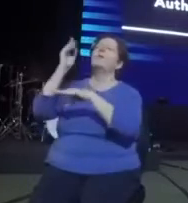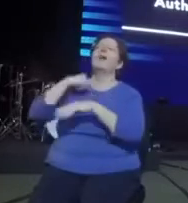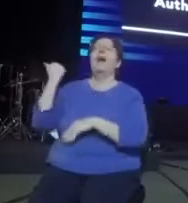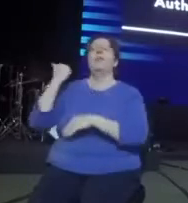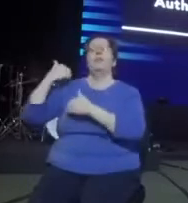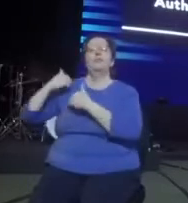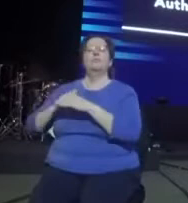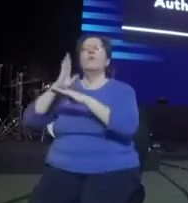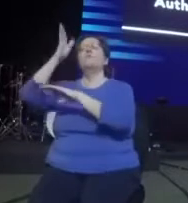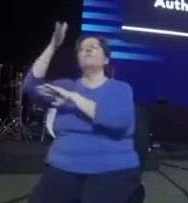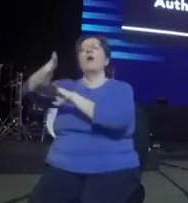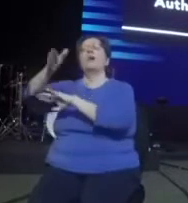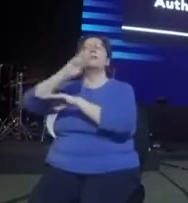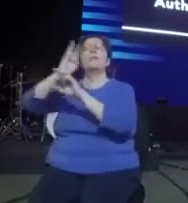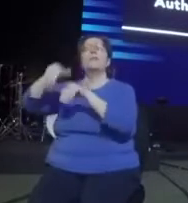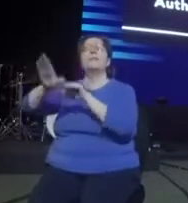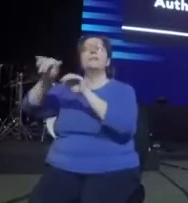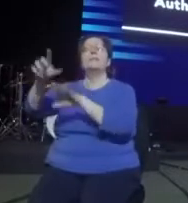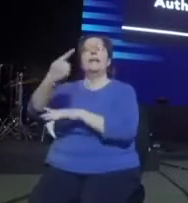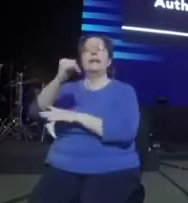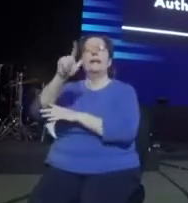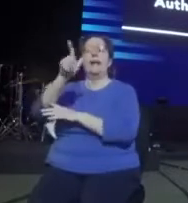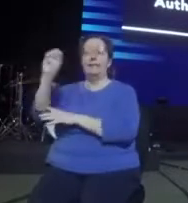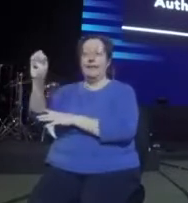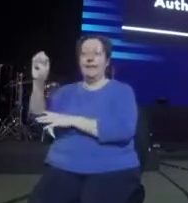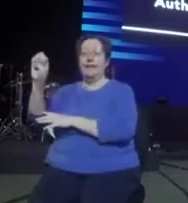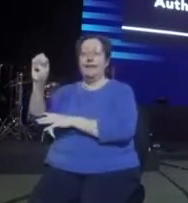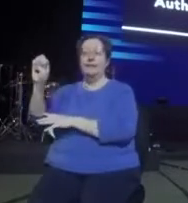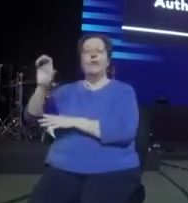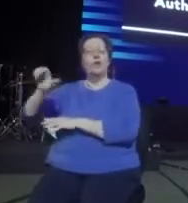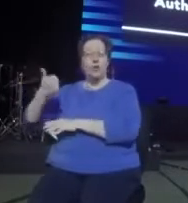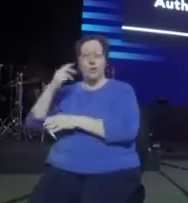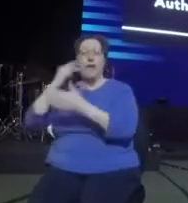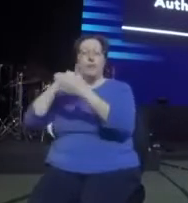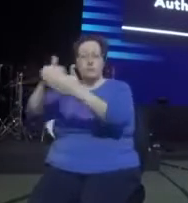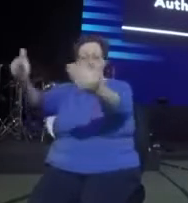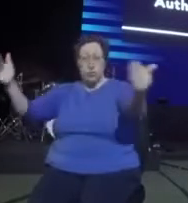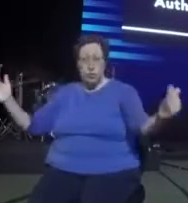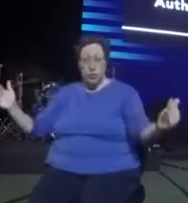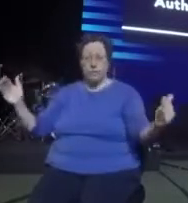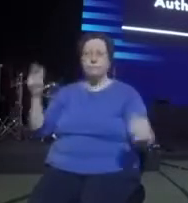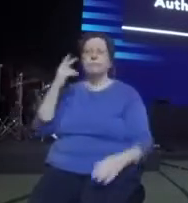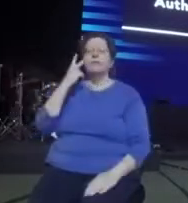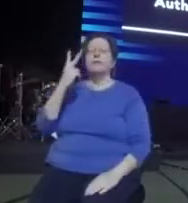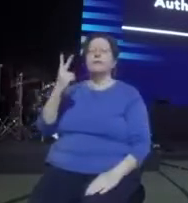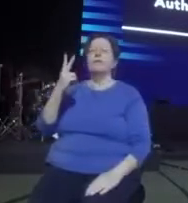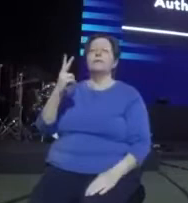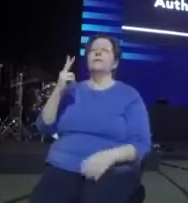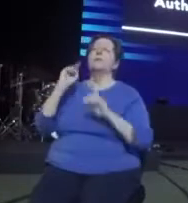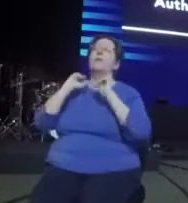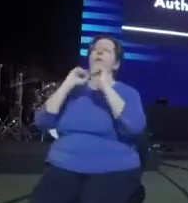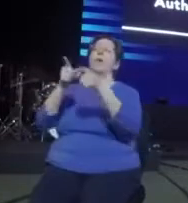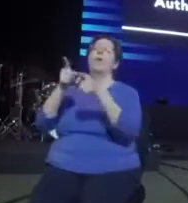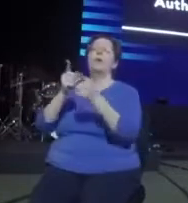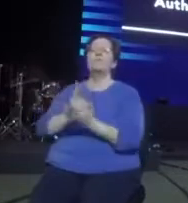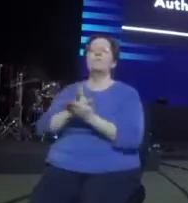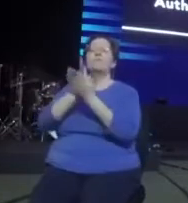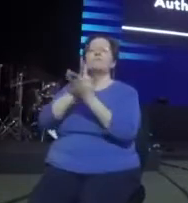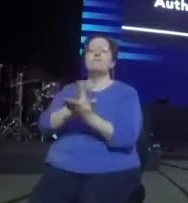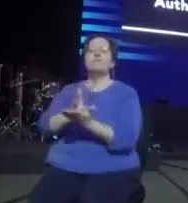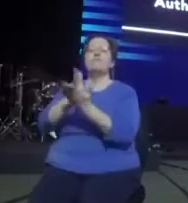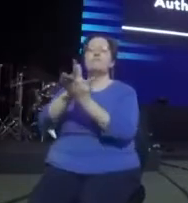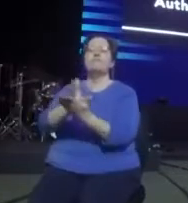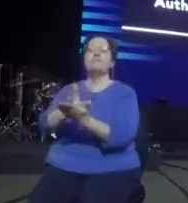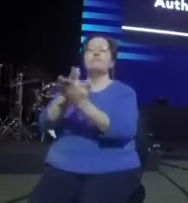talking about the Sea of Galilee or the Sea of Gennesaret. And so we find him going to the other side, a bunch of little boats